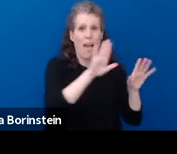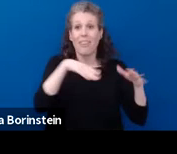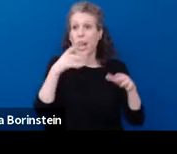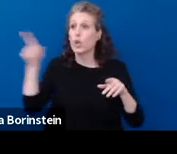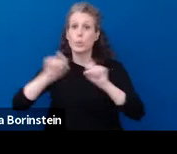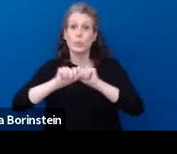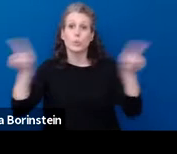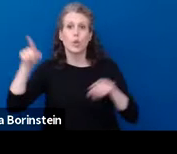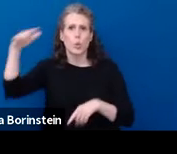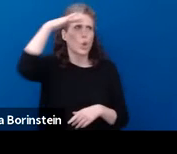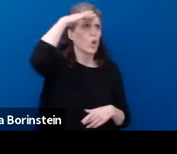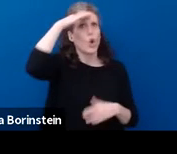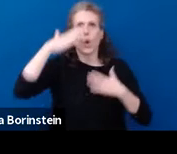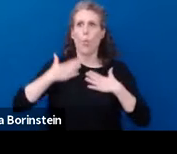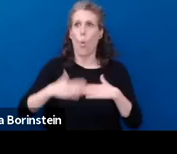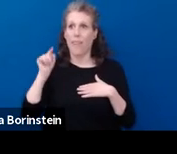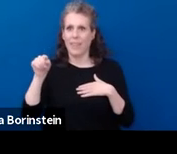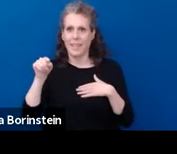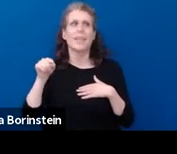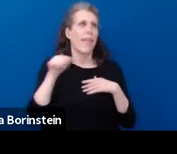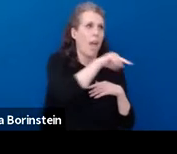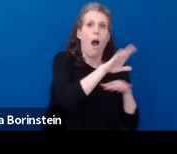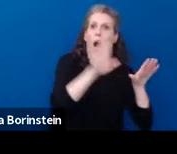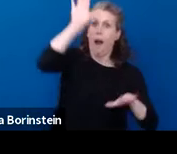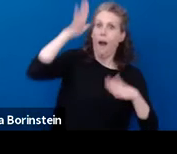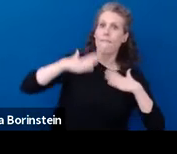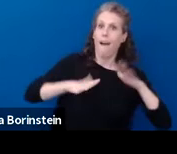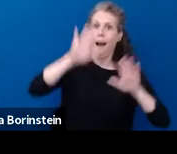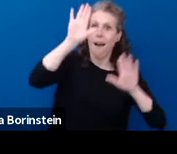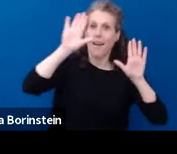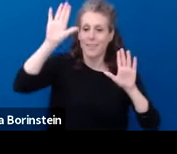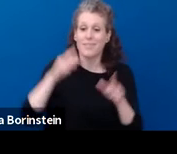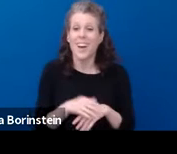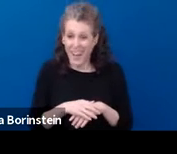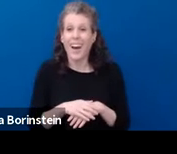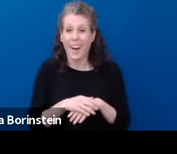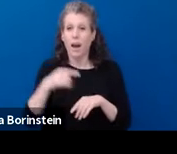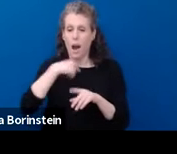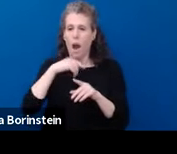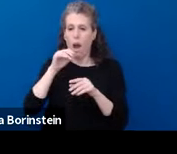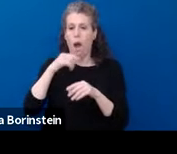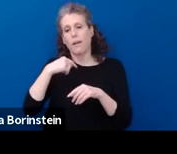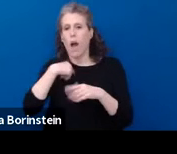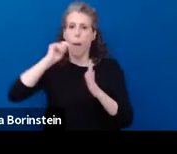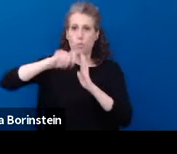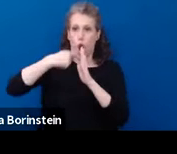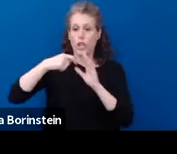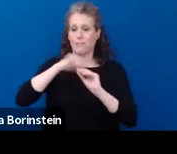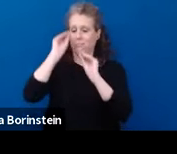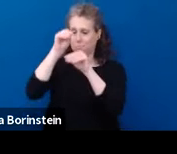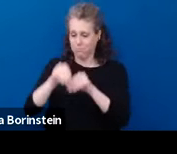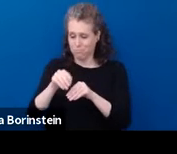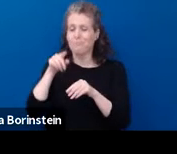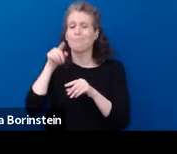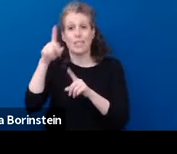you are looking for to test and so on. The right target group, and they can just, okay, I'm interested in being part of